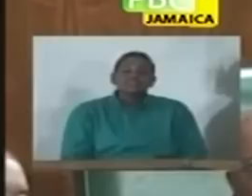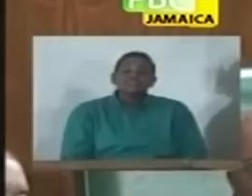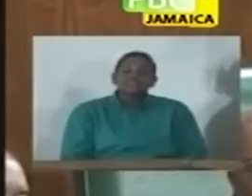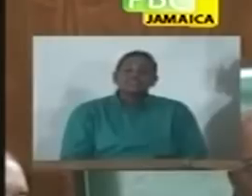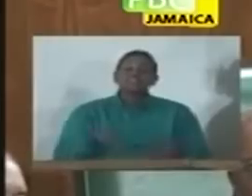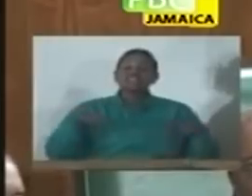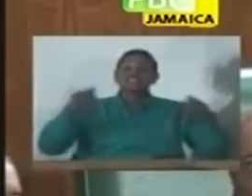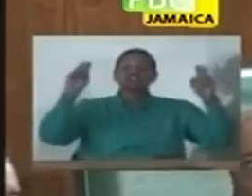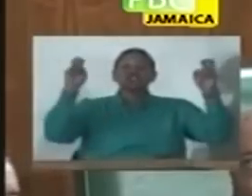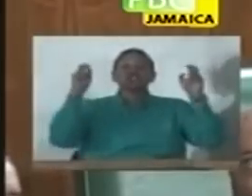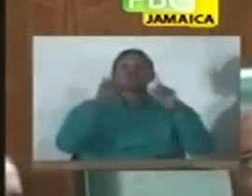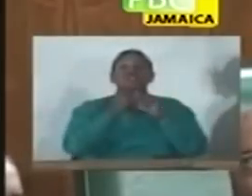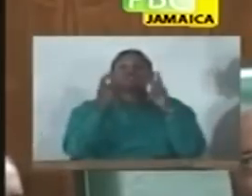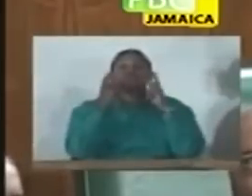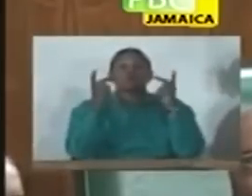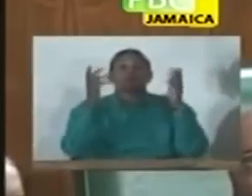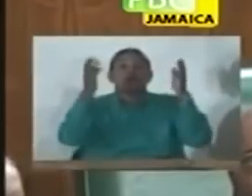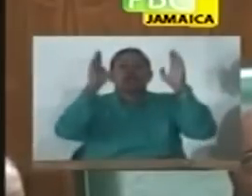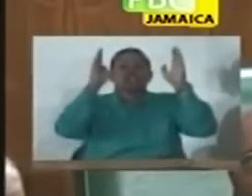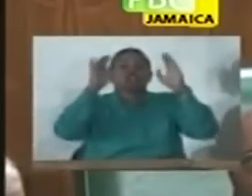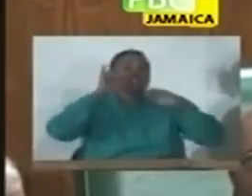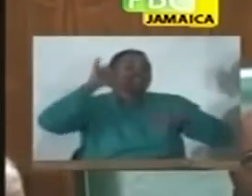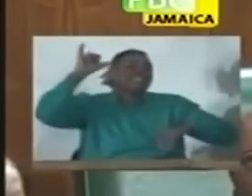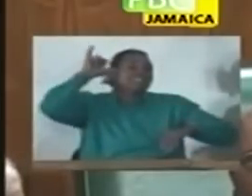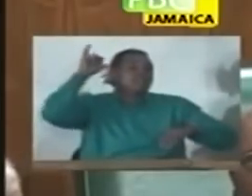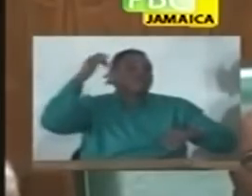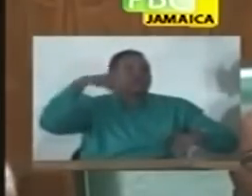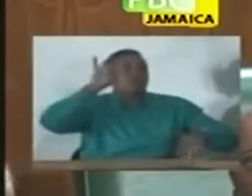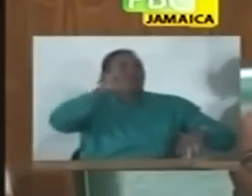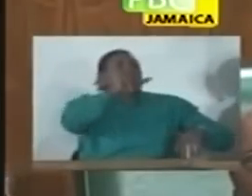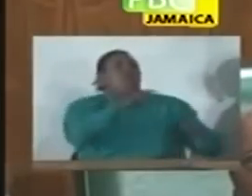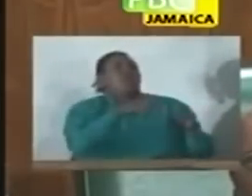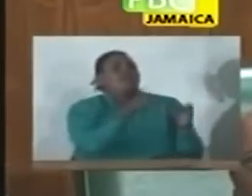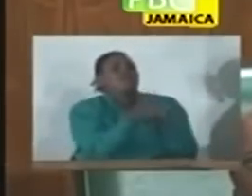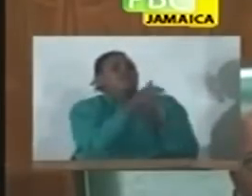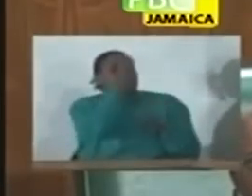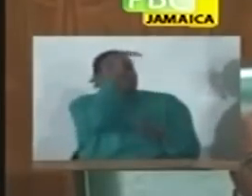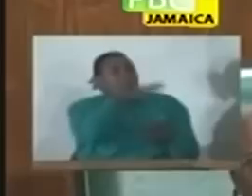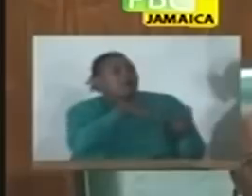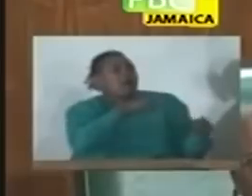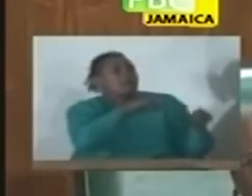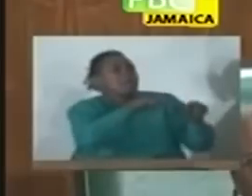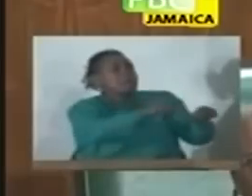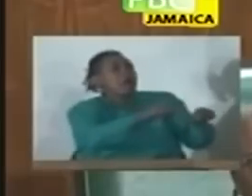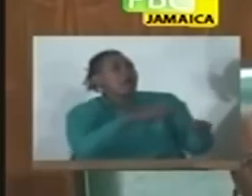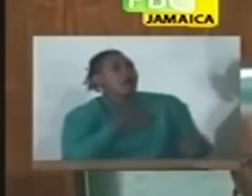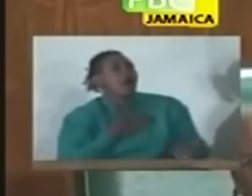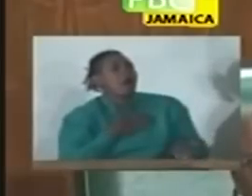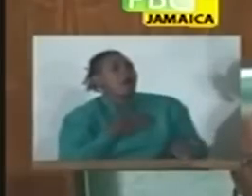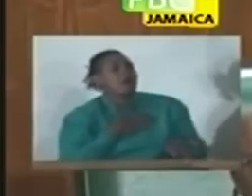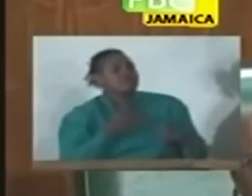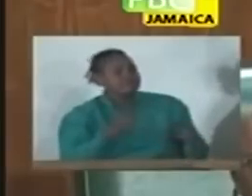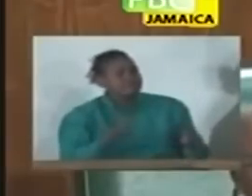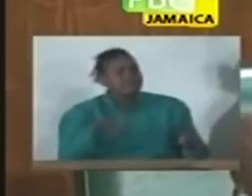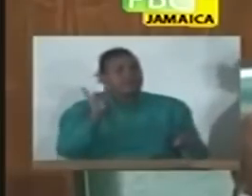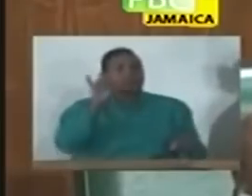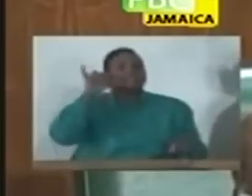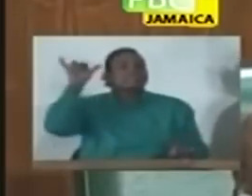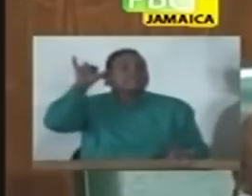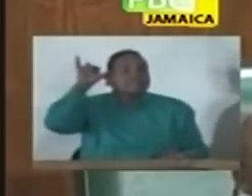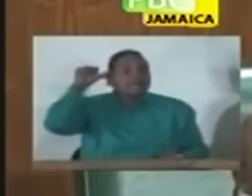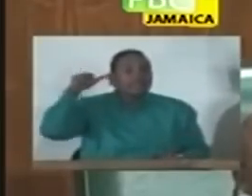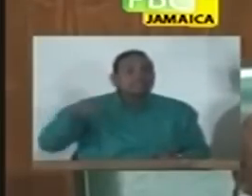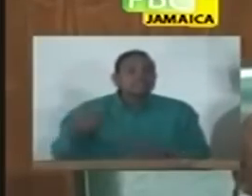and this morning the Minister of Foreign Affairs and Foreign Trade in